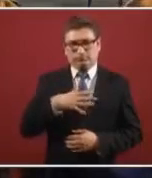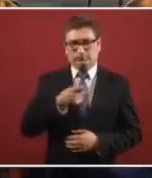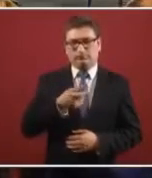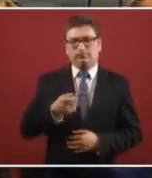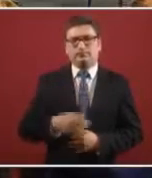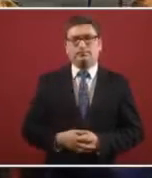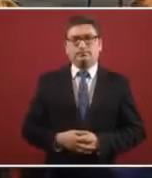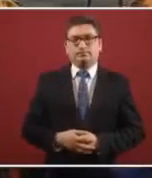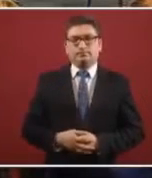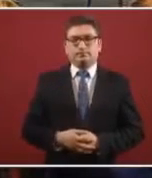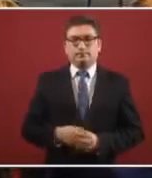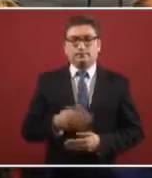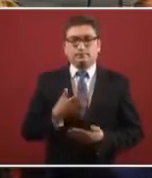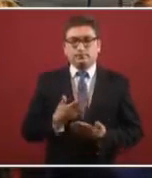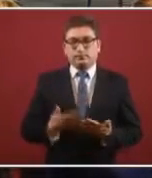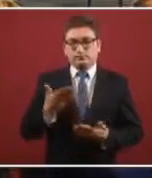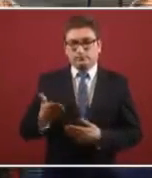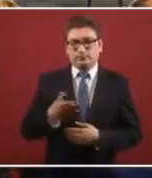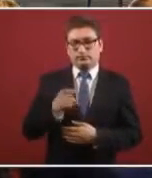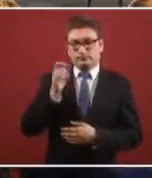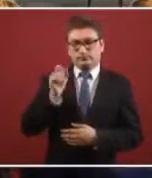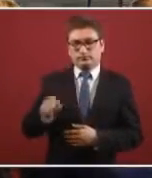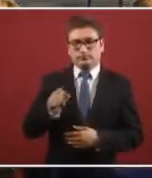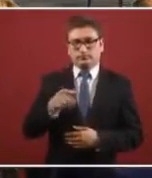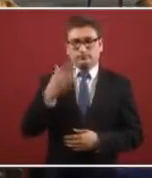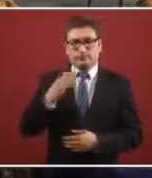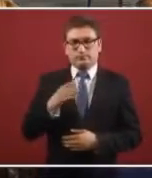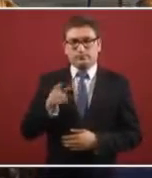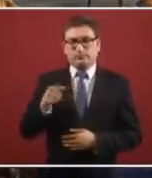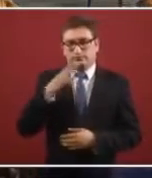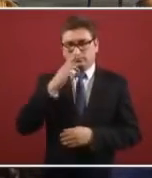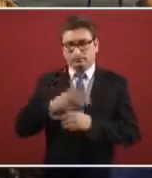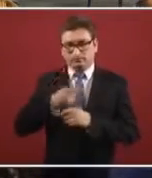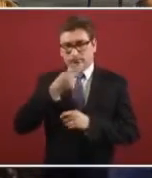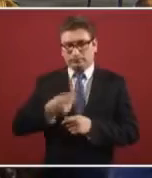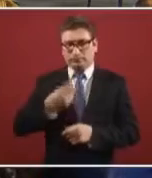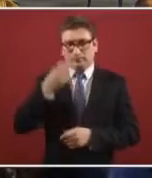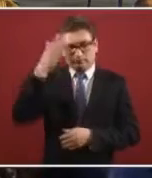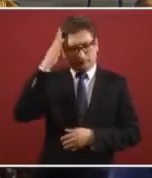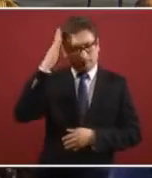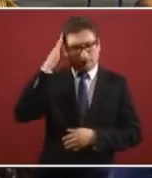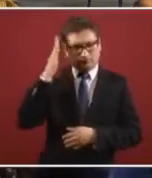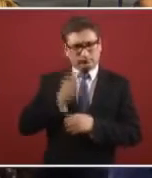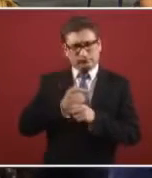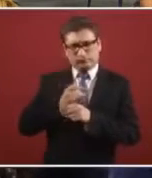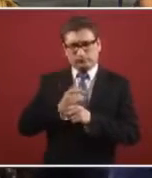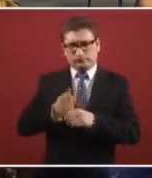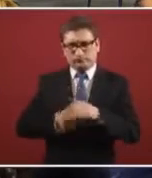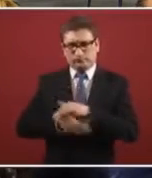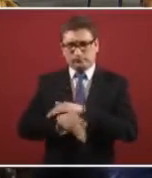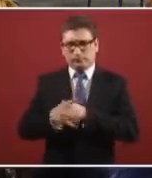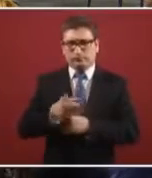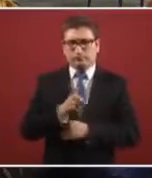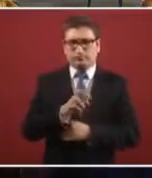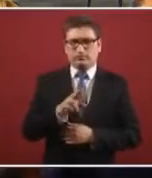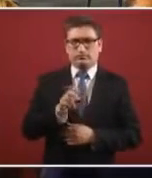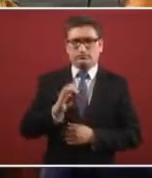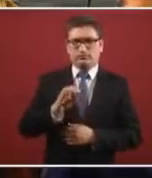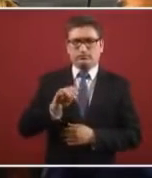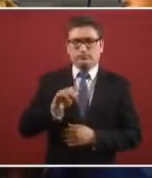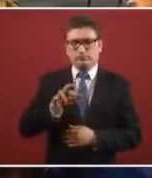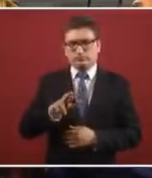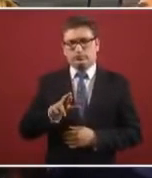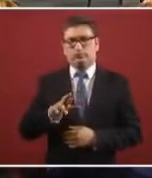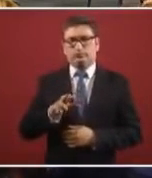presencia 2200. del fiscal de la unidad especializada para el caso de Ayotzinapa, al doctor Omar Gómez Trejo,